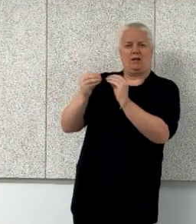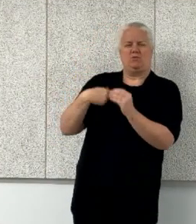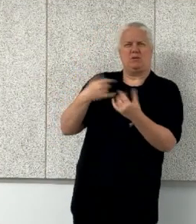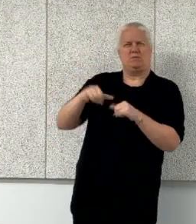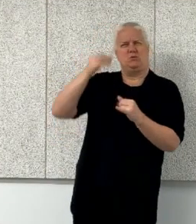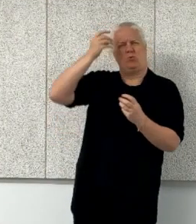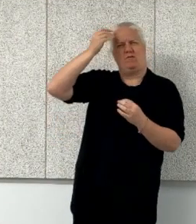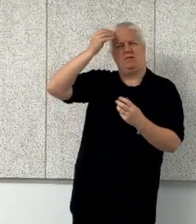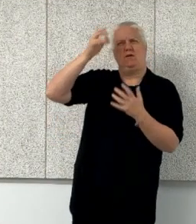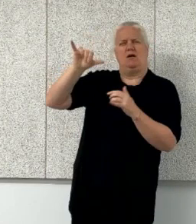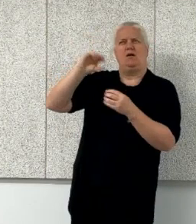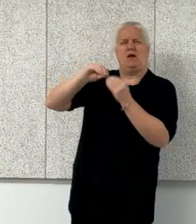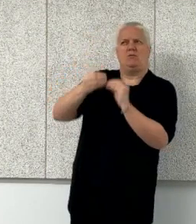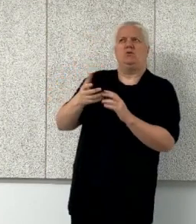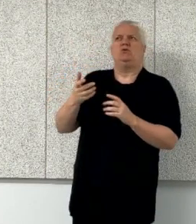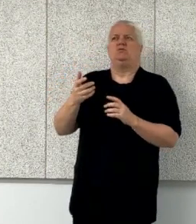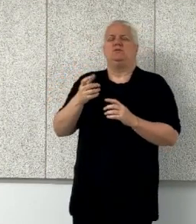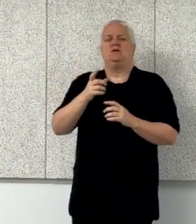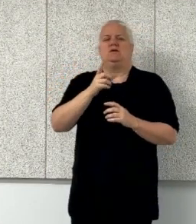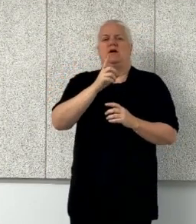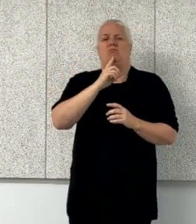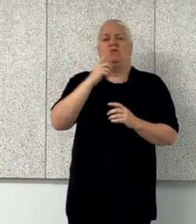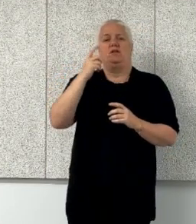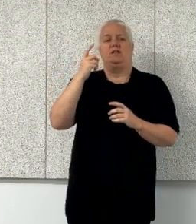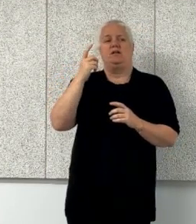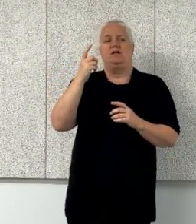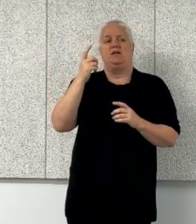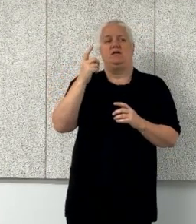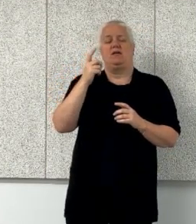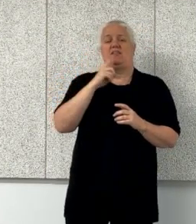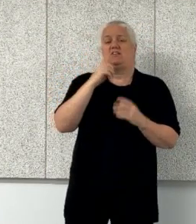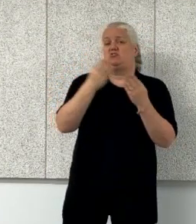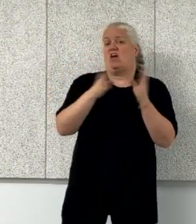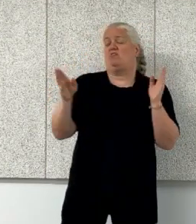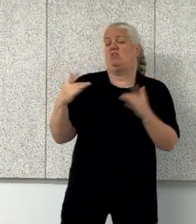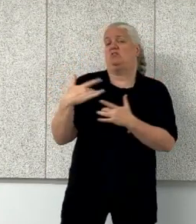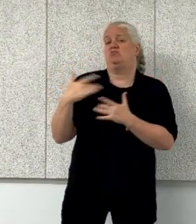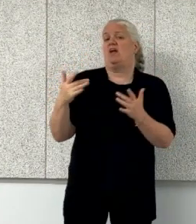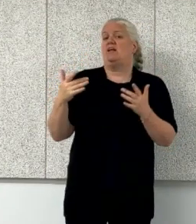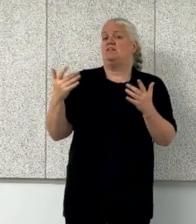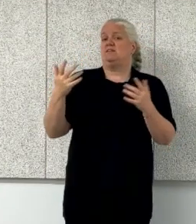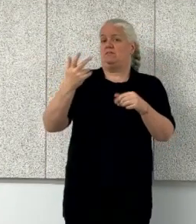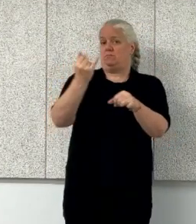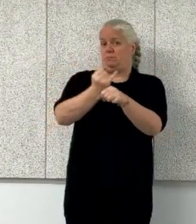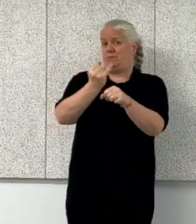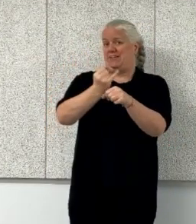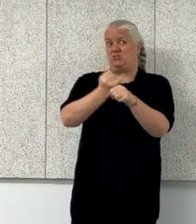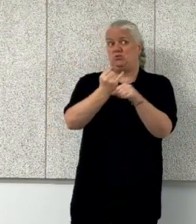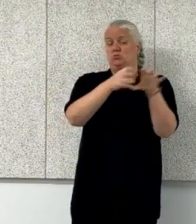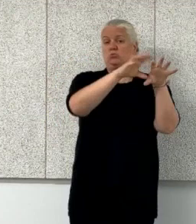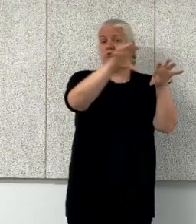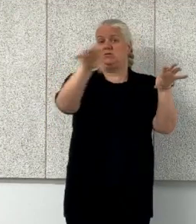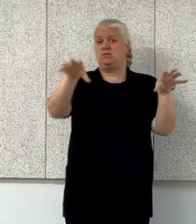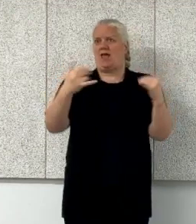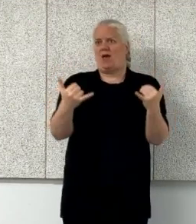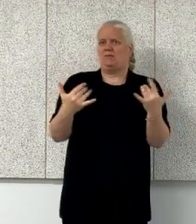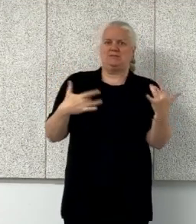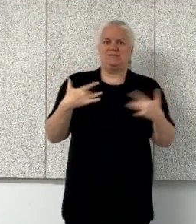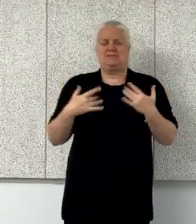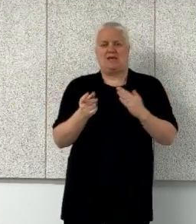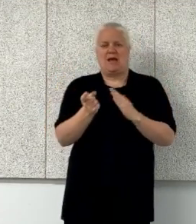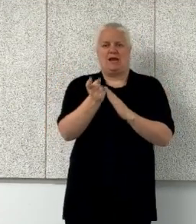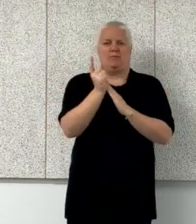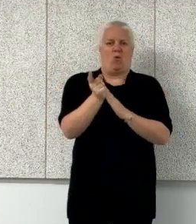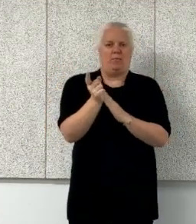to speak to what everyone on this panel, I think, is saying, is that institutions, there is an exciting moment in kind of moving from the, you know, inch deep,